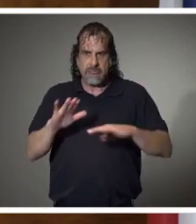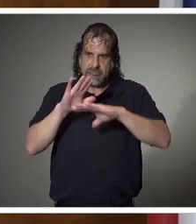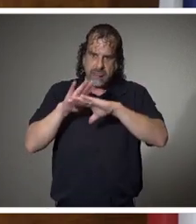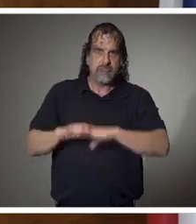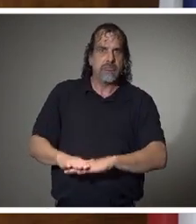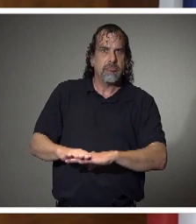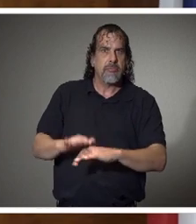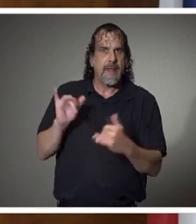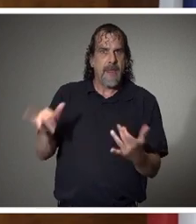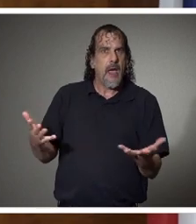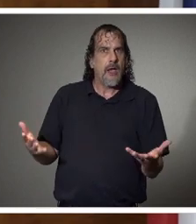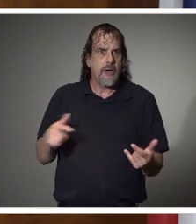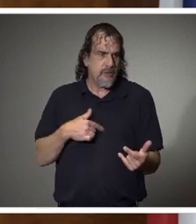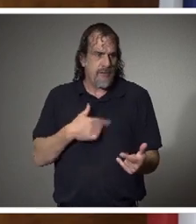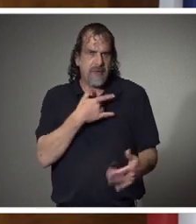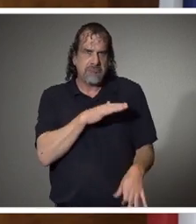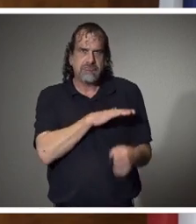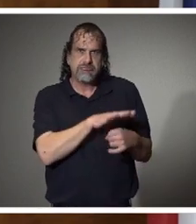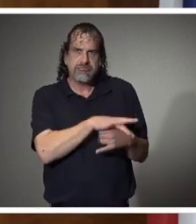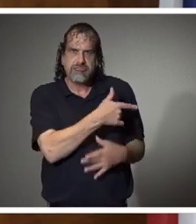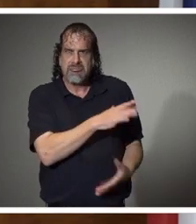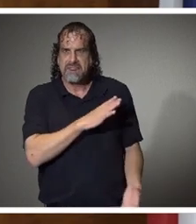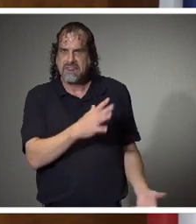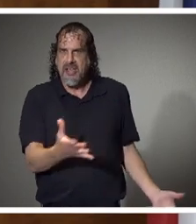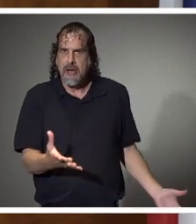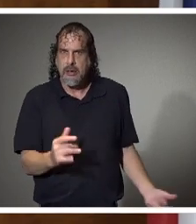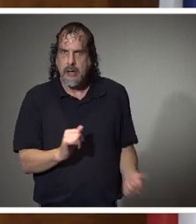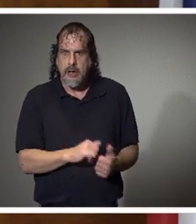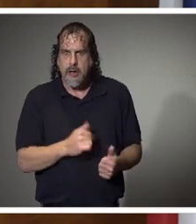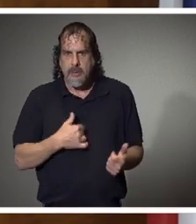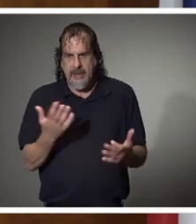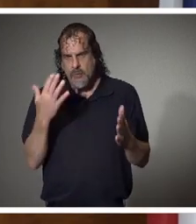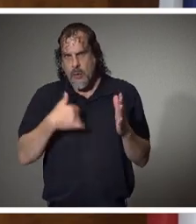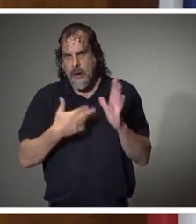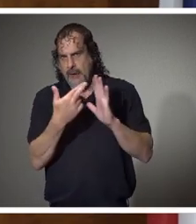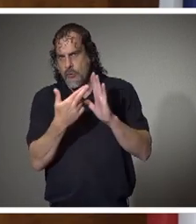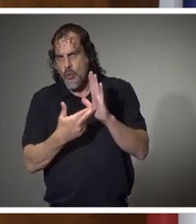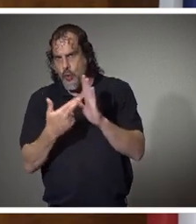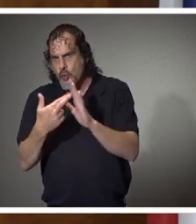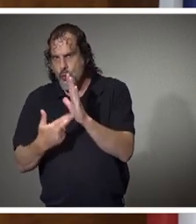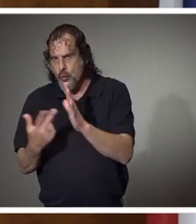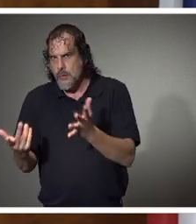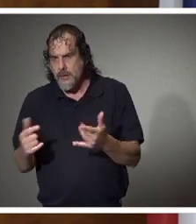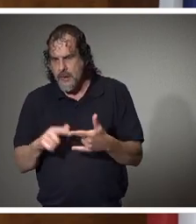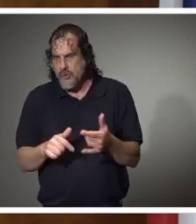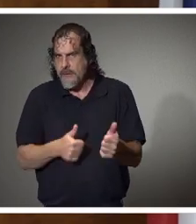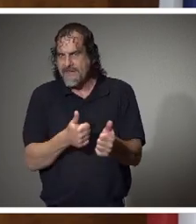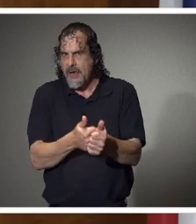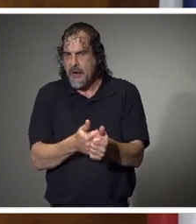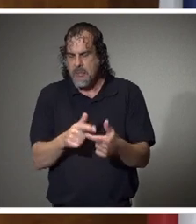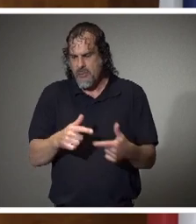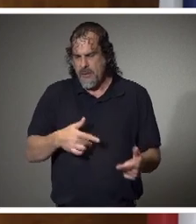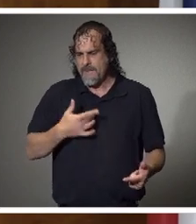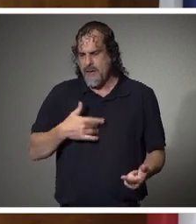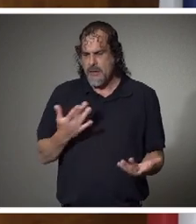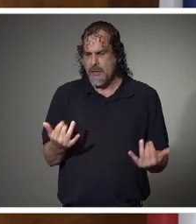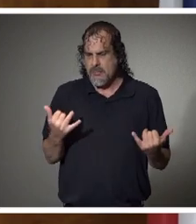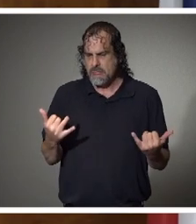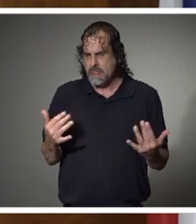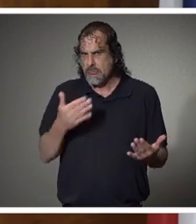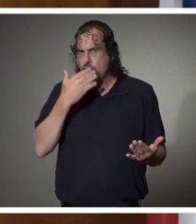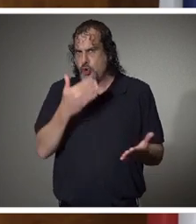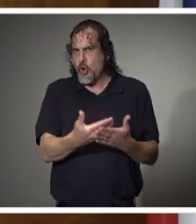it. And that's why we put guidelines on it, but we feel very good about what we're doing